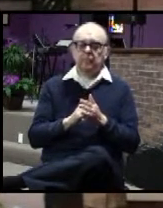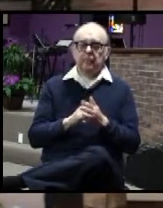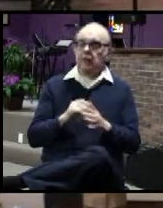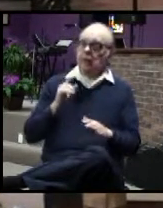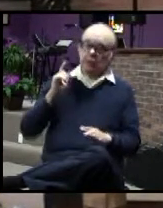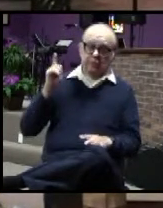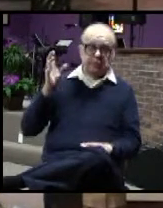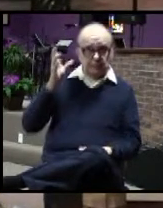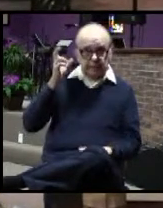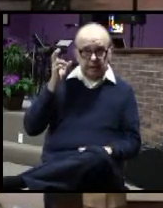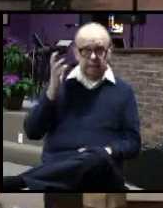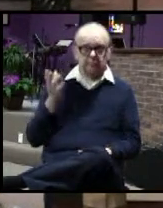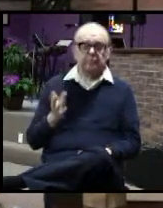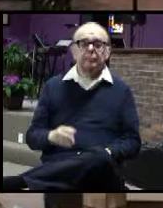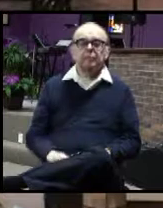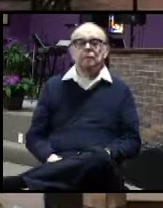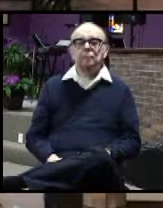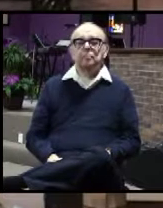him,